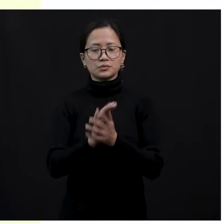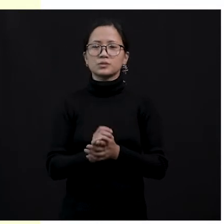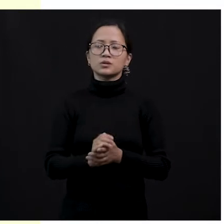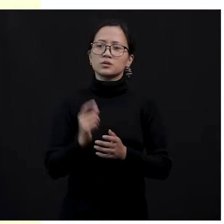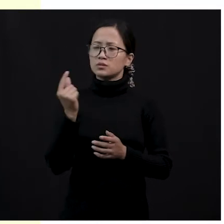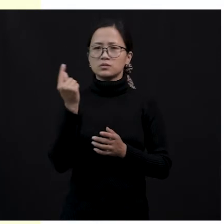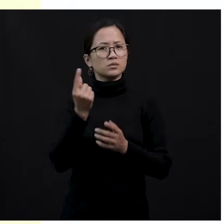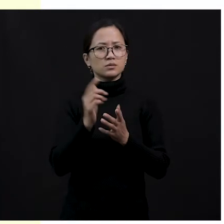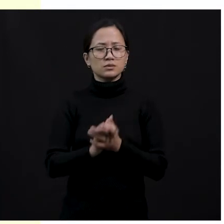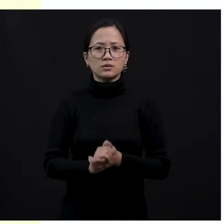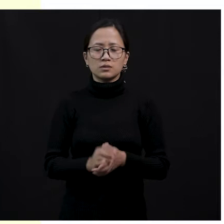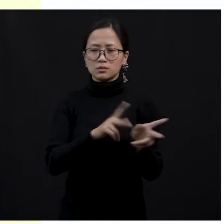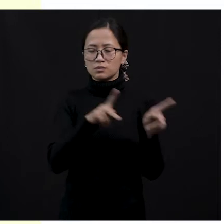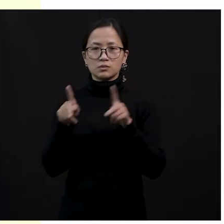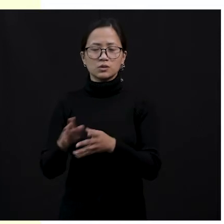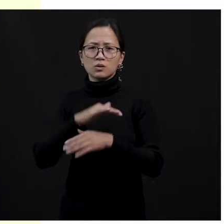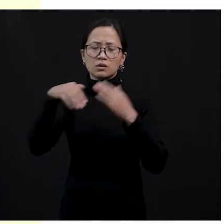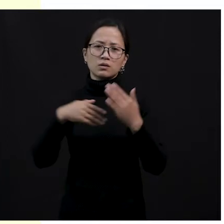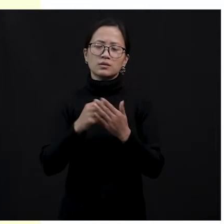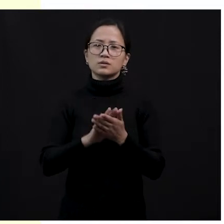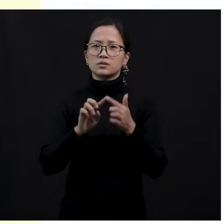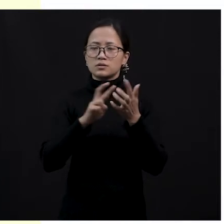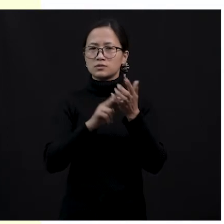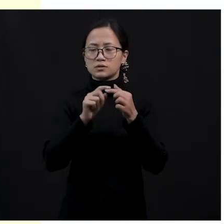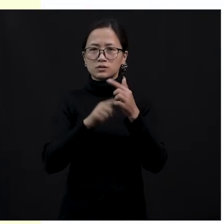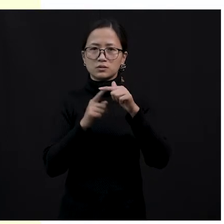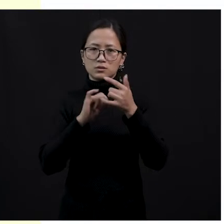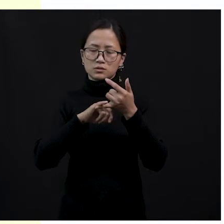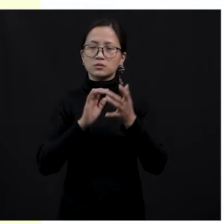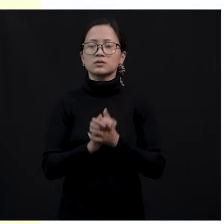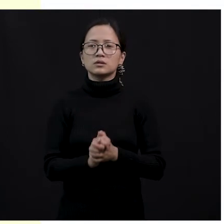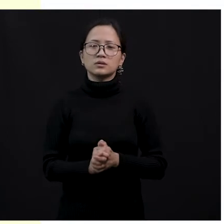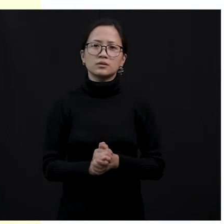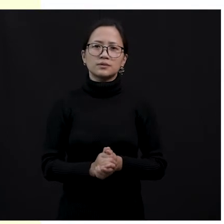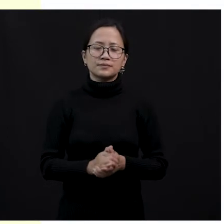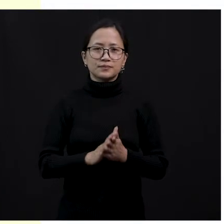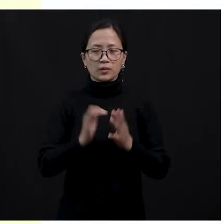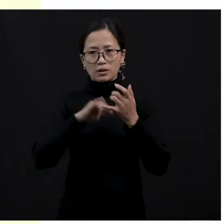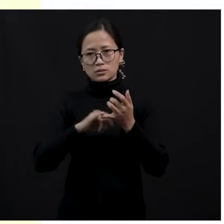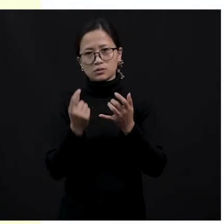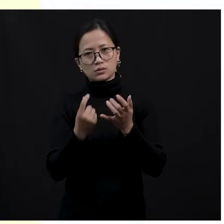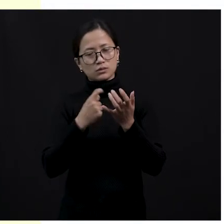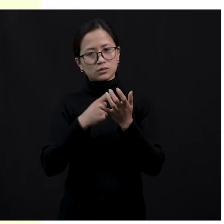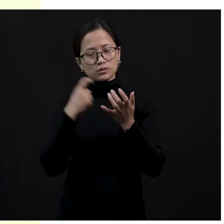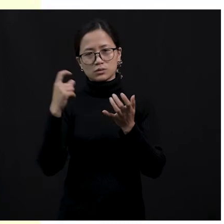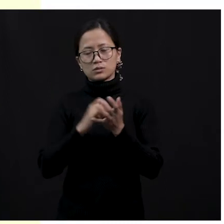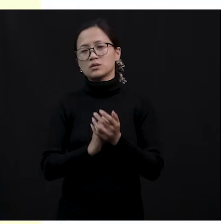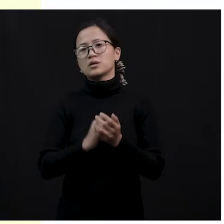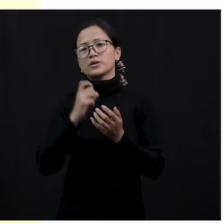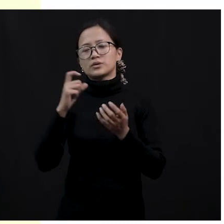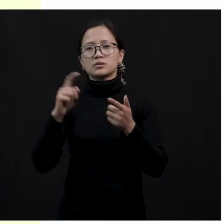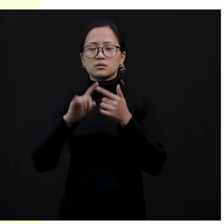that imagination, he has planned all these events and he succeeded in fooling Bepin